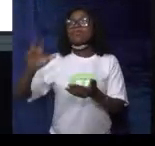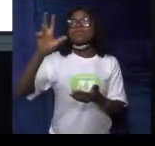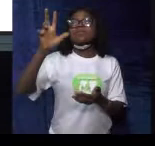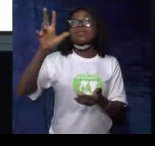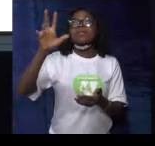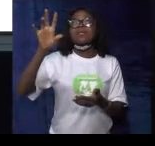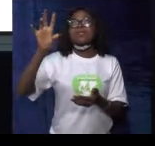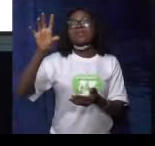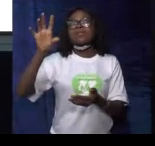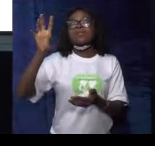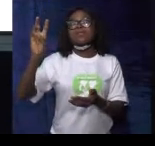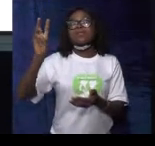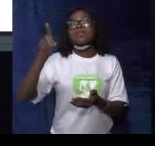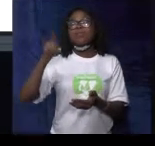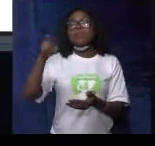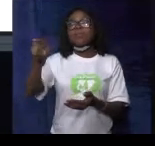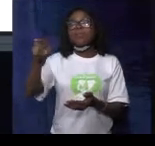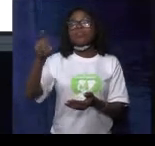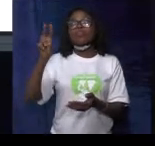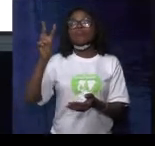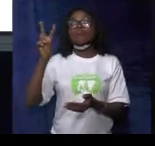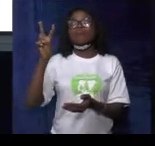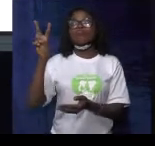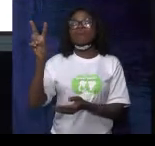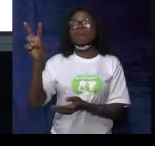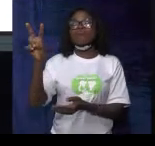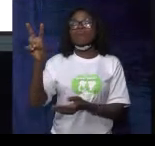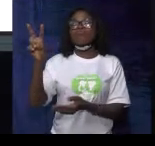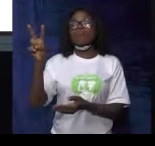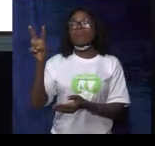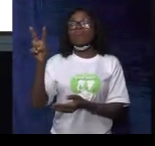56.1 minus